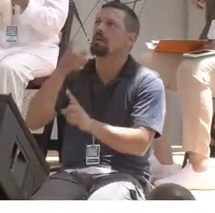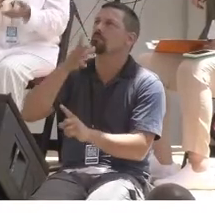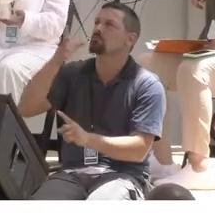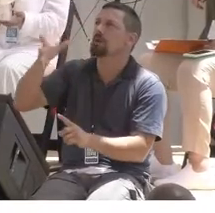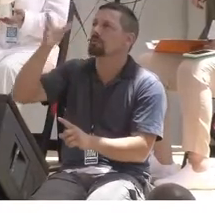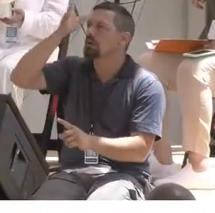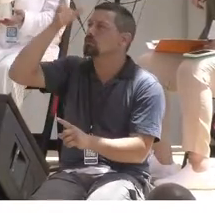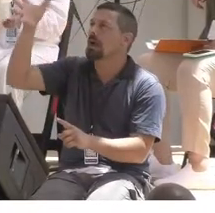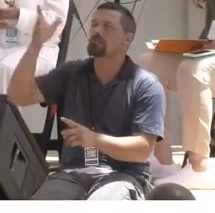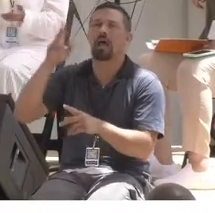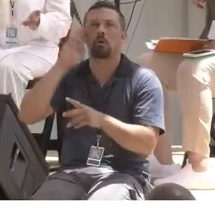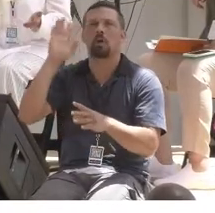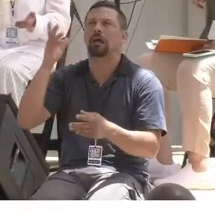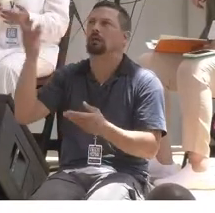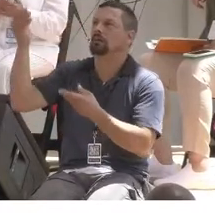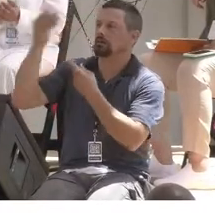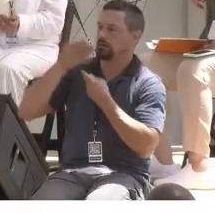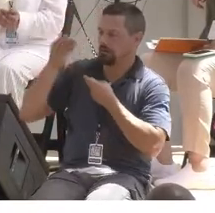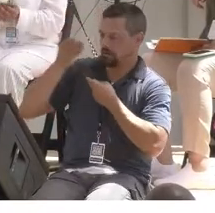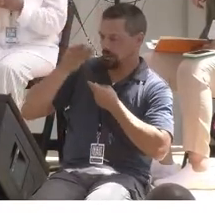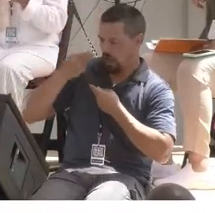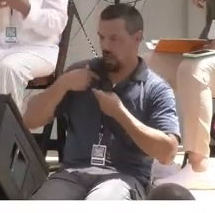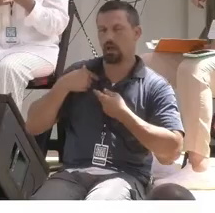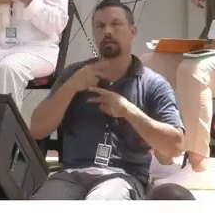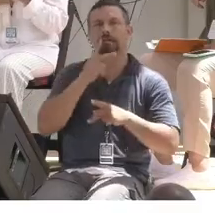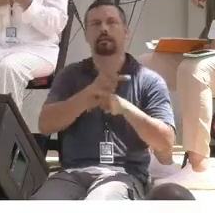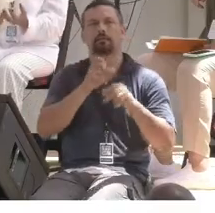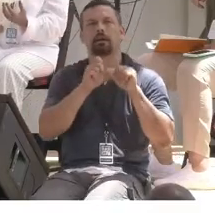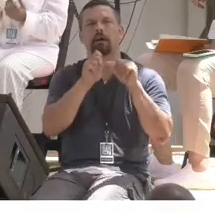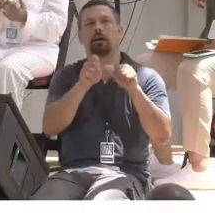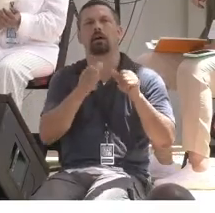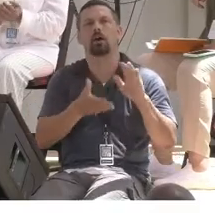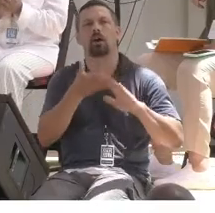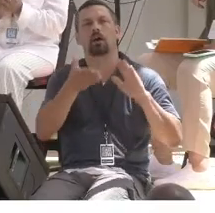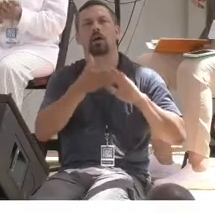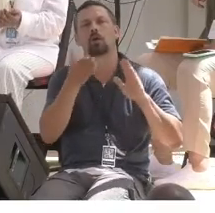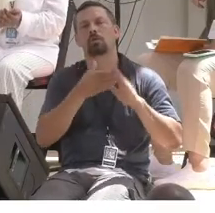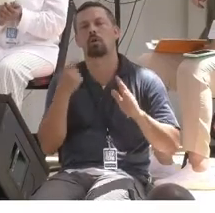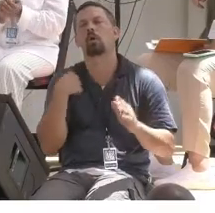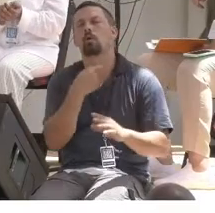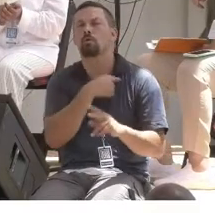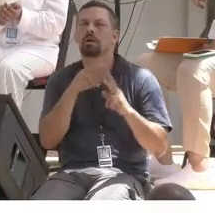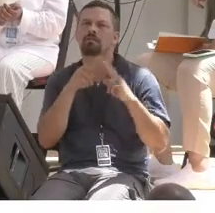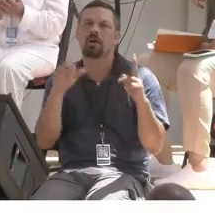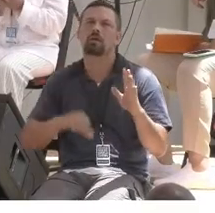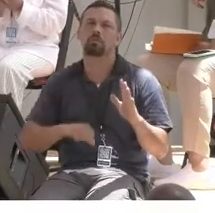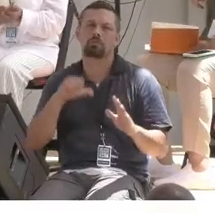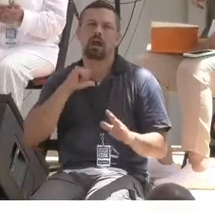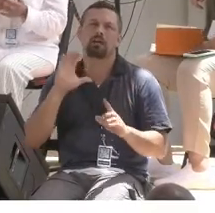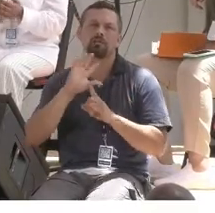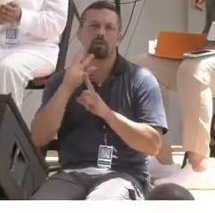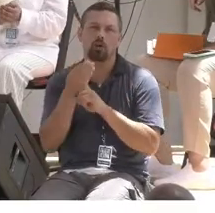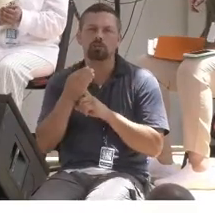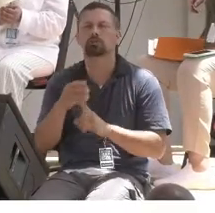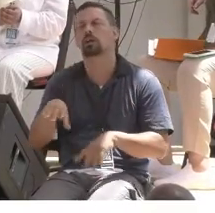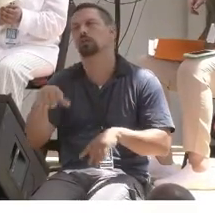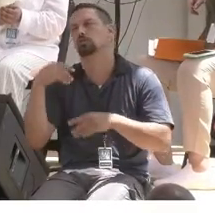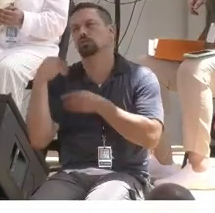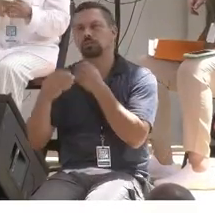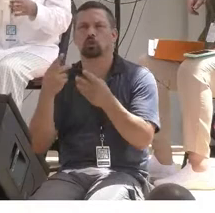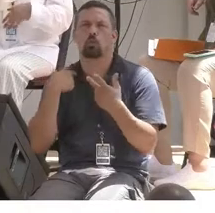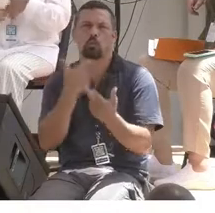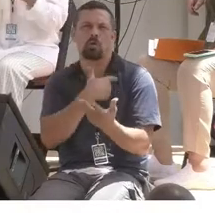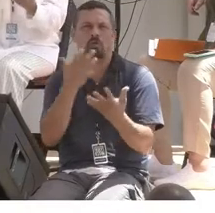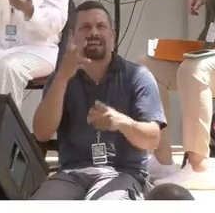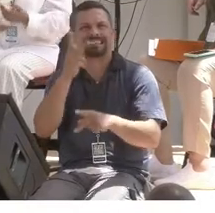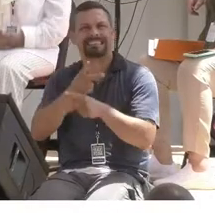they will keep it going, which is very nice. We are very proud of our culture and traditions, and we always want to keep it alive.